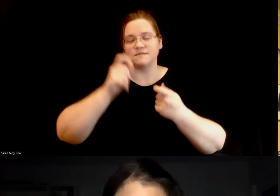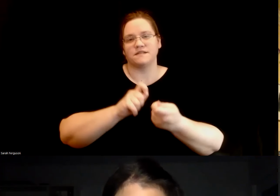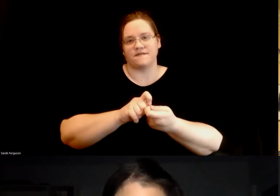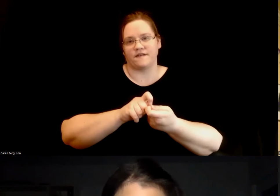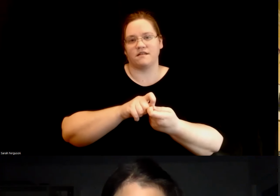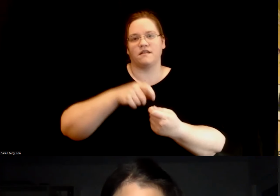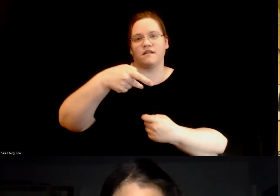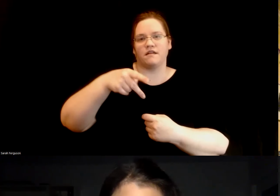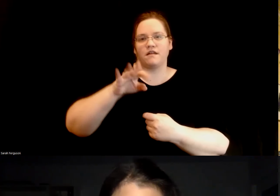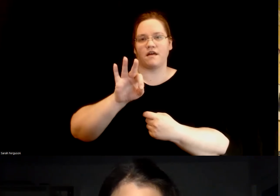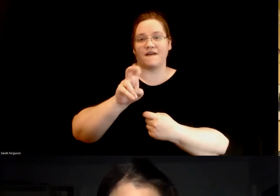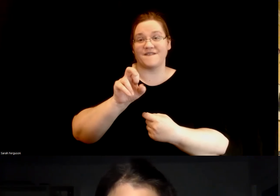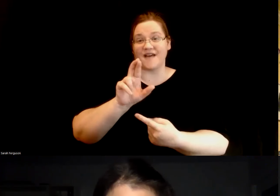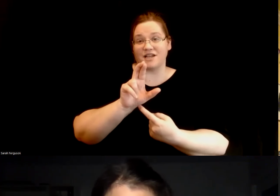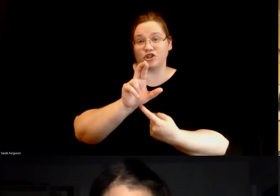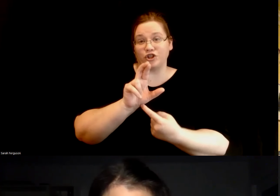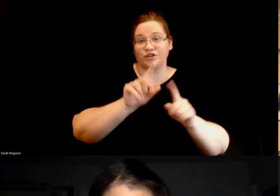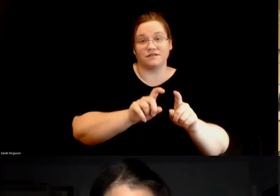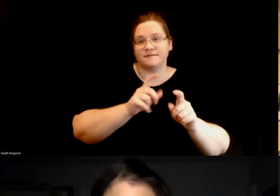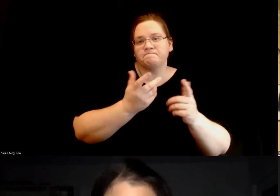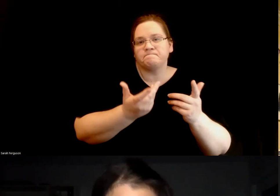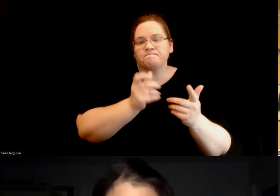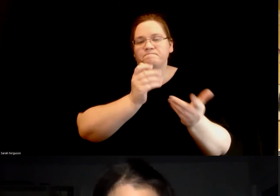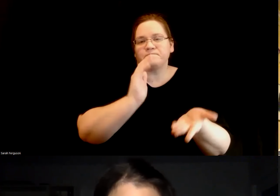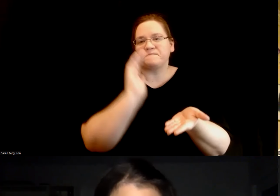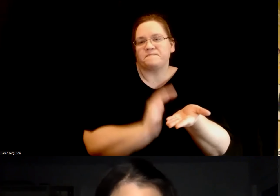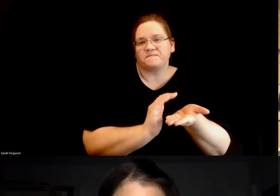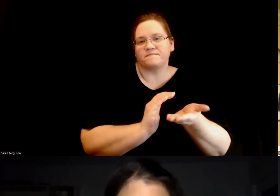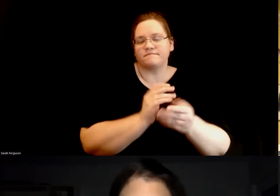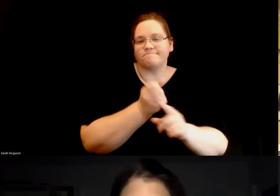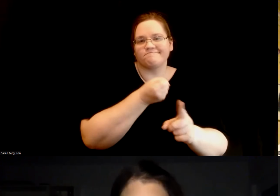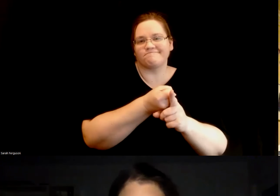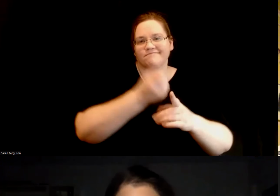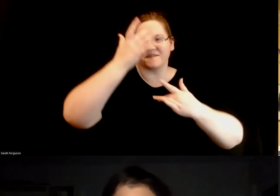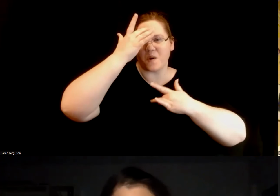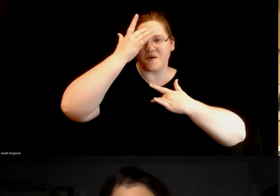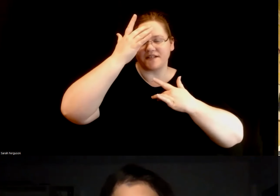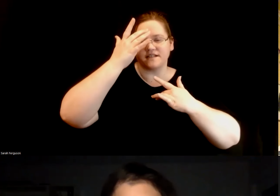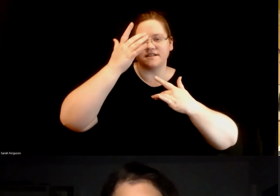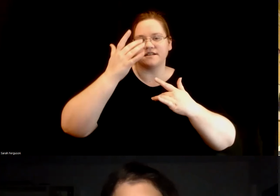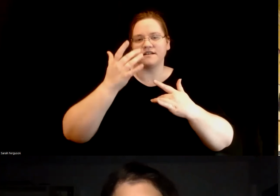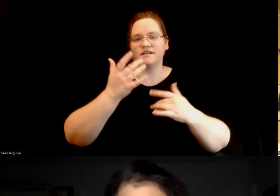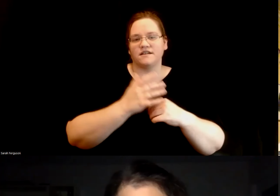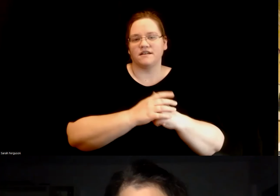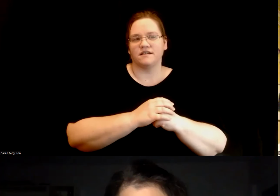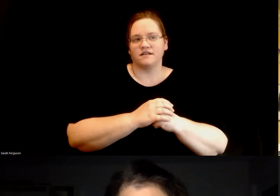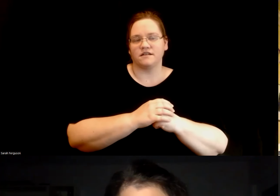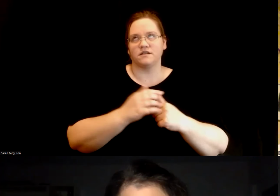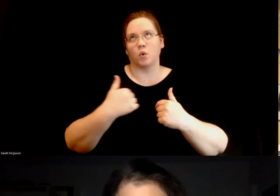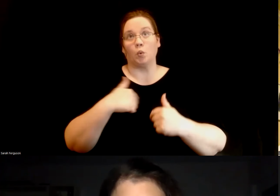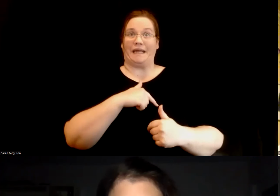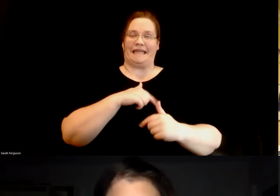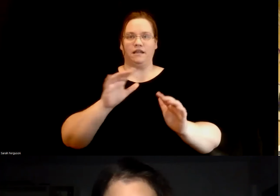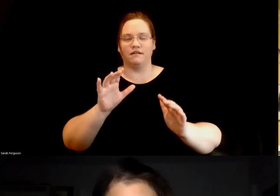Pfizer trial. There weren't actually a lot of cases of COVID. So we will, not me myself,